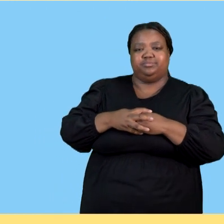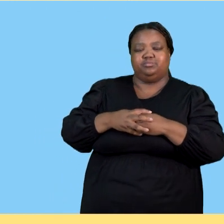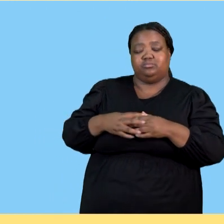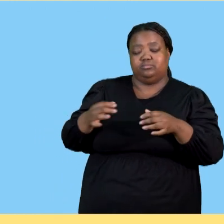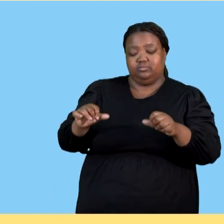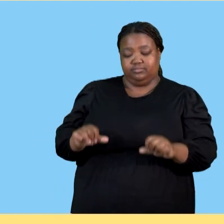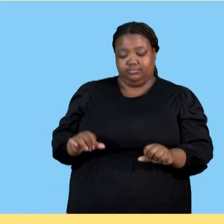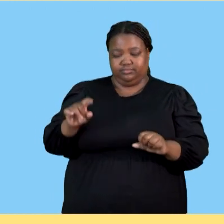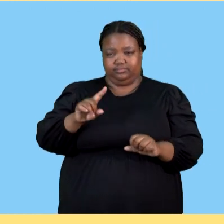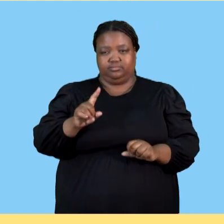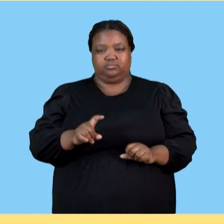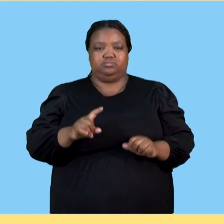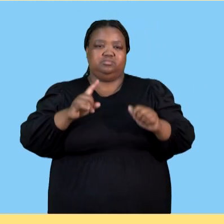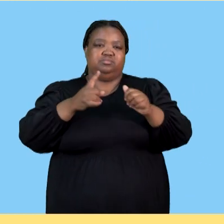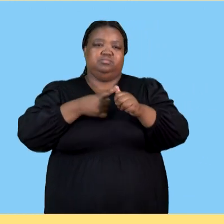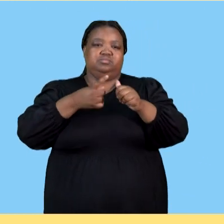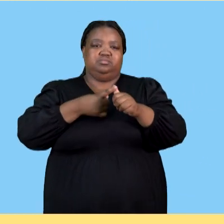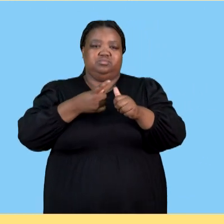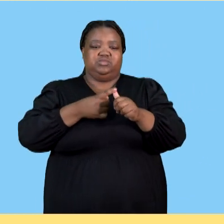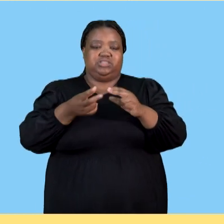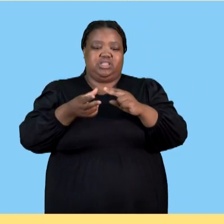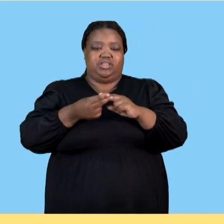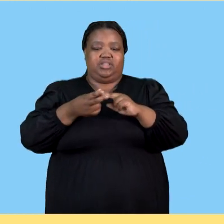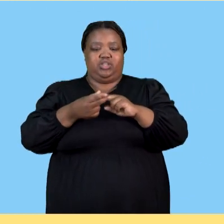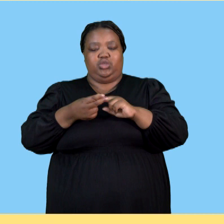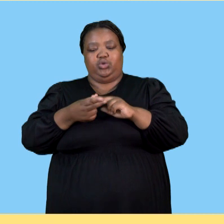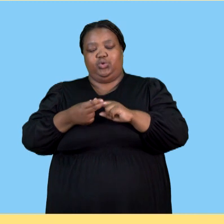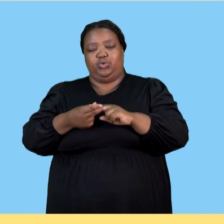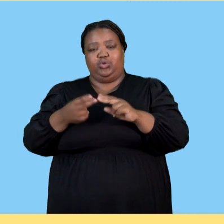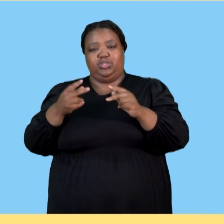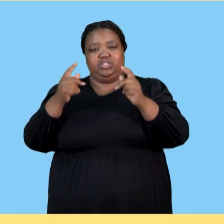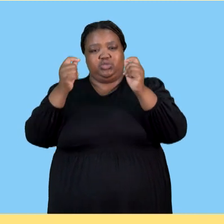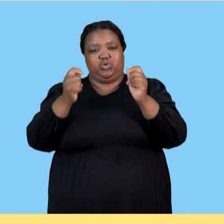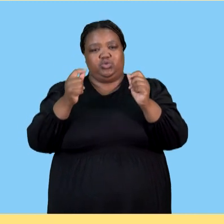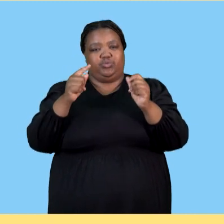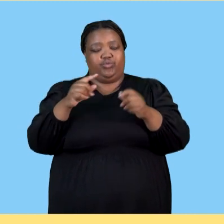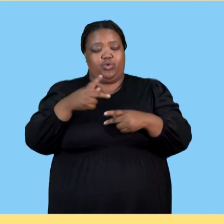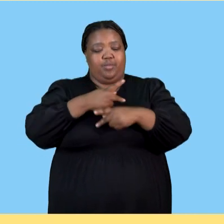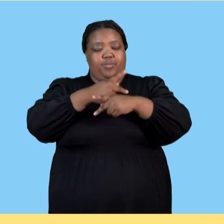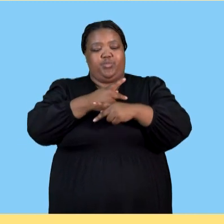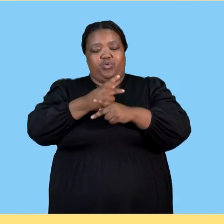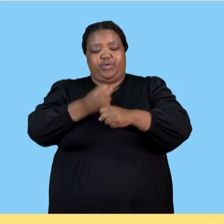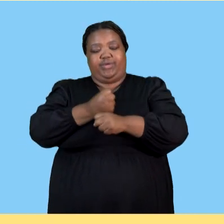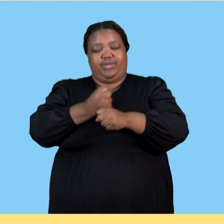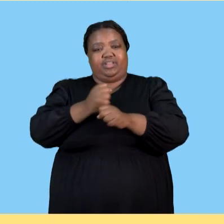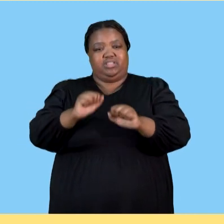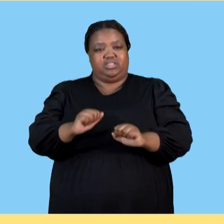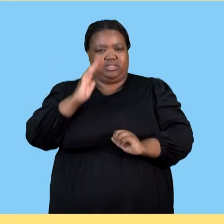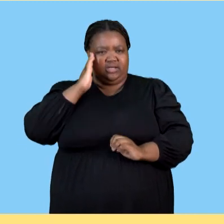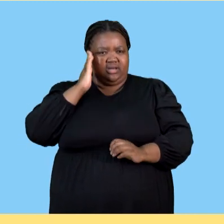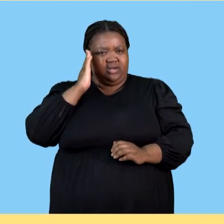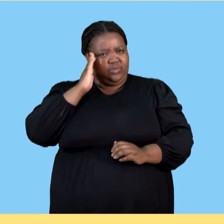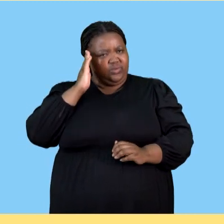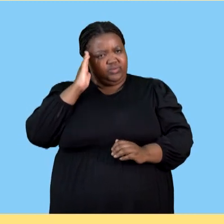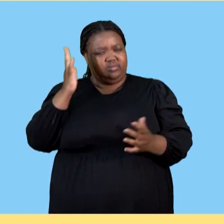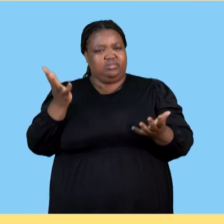The next question then says, calculate the unit cost of production. The unit cost of production. We